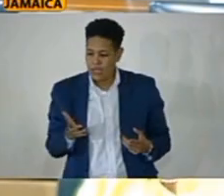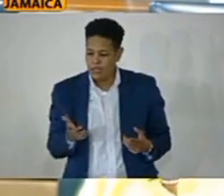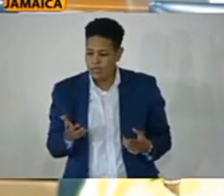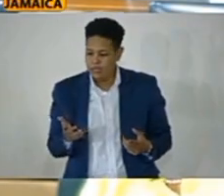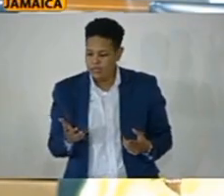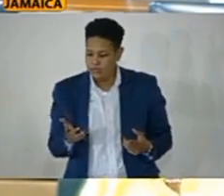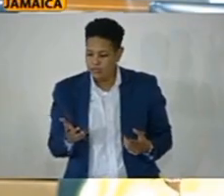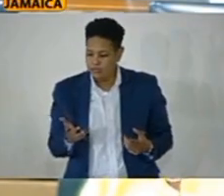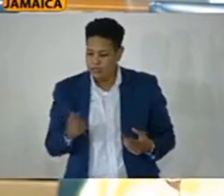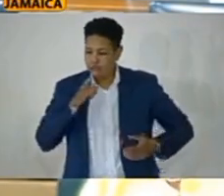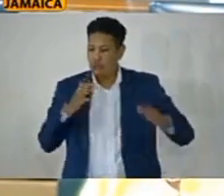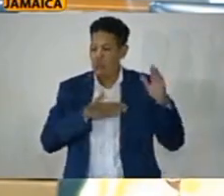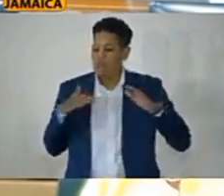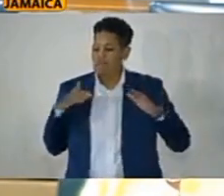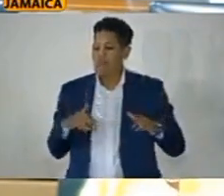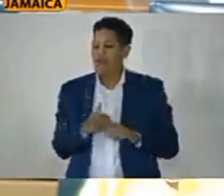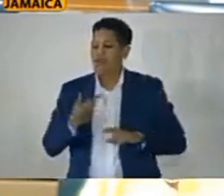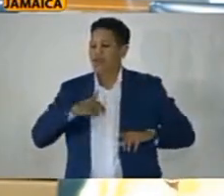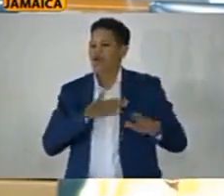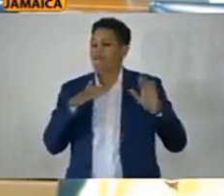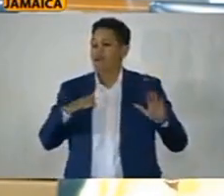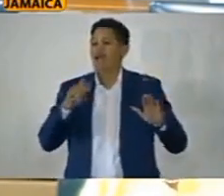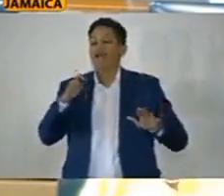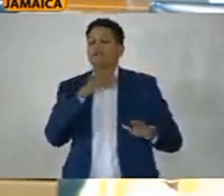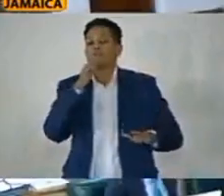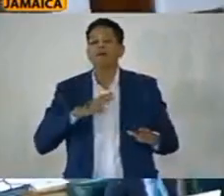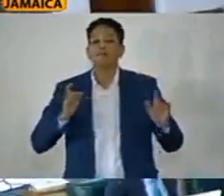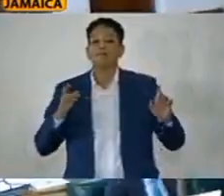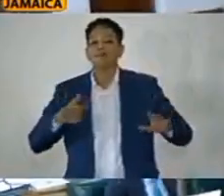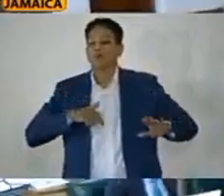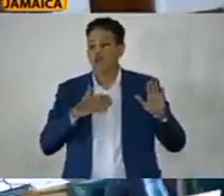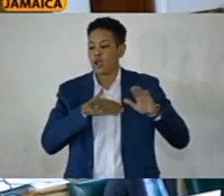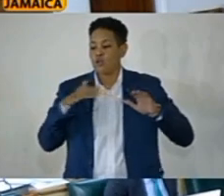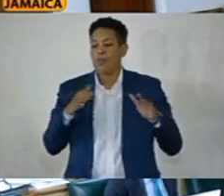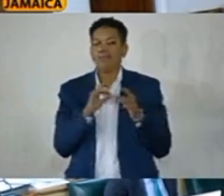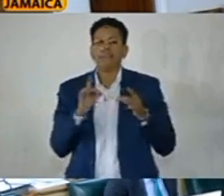recommit. We will ask, Madam Speaker, that we recommit statement by ministers.